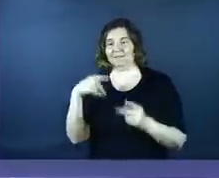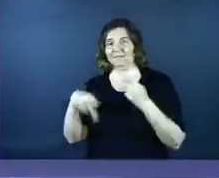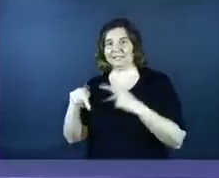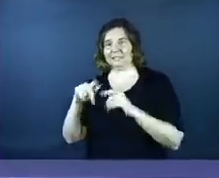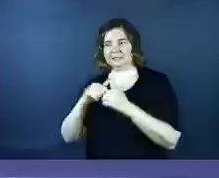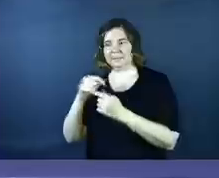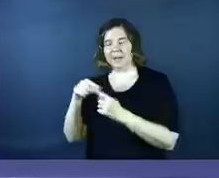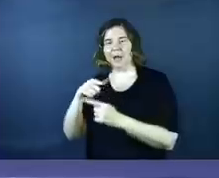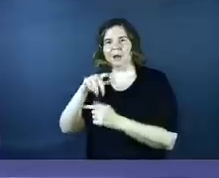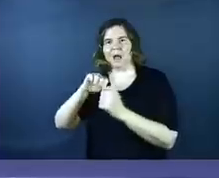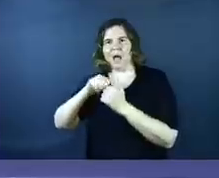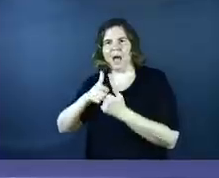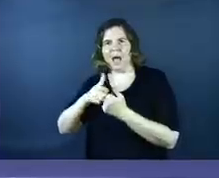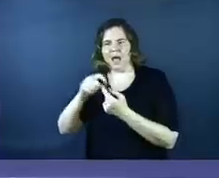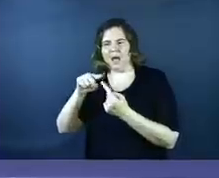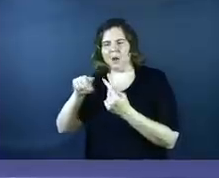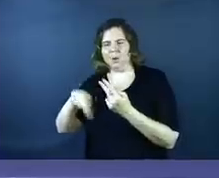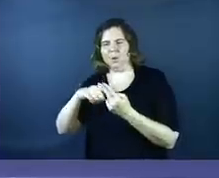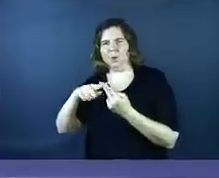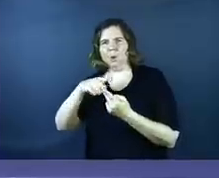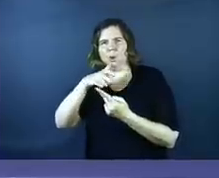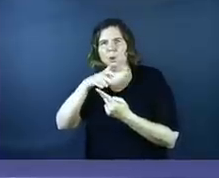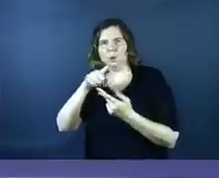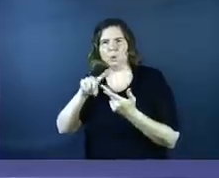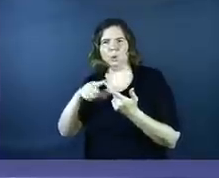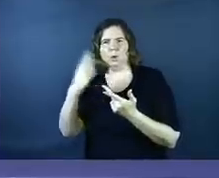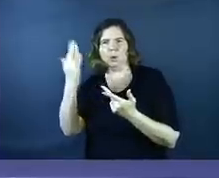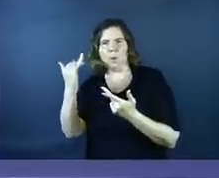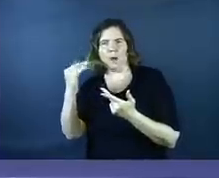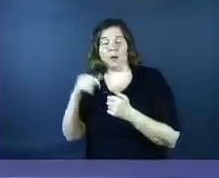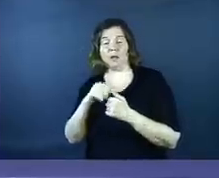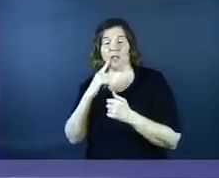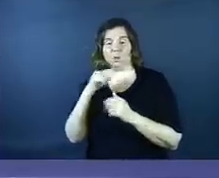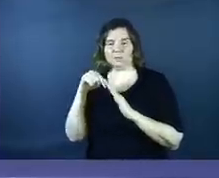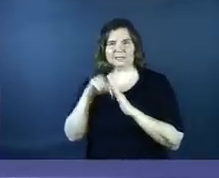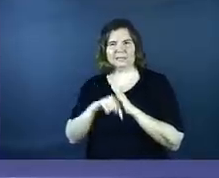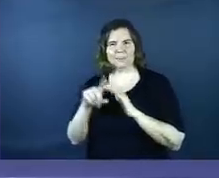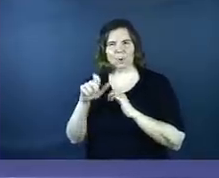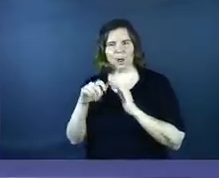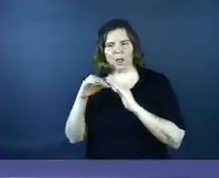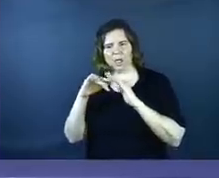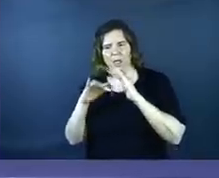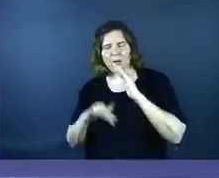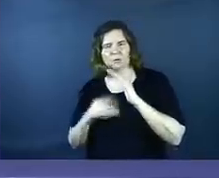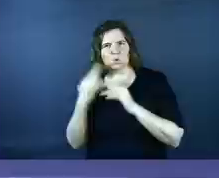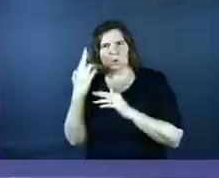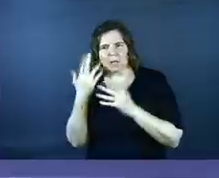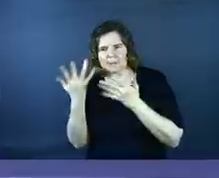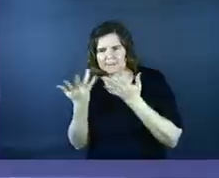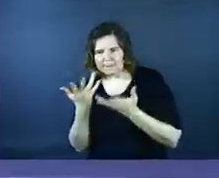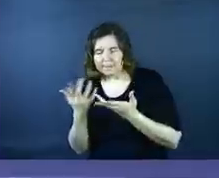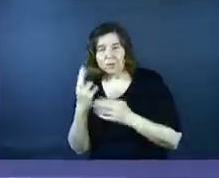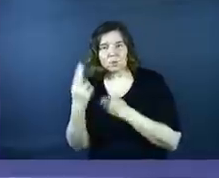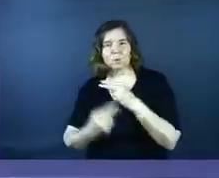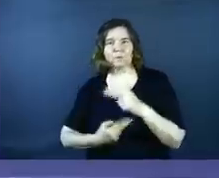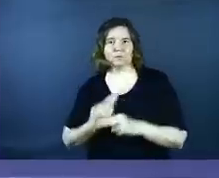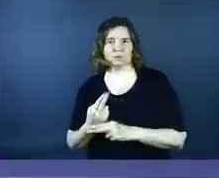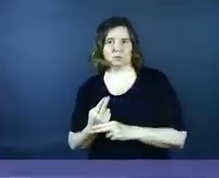how and the who and the why. And for some of you, those are the deeper questions of reality and the